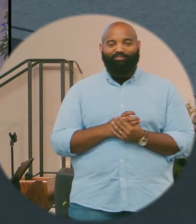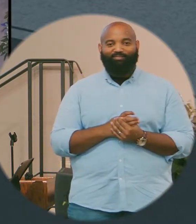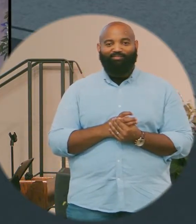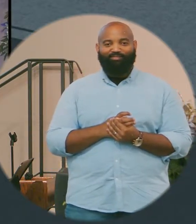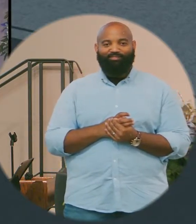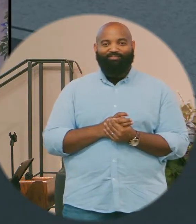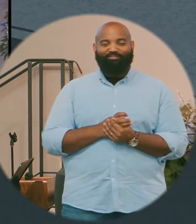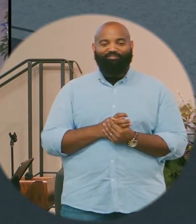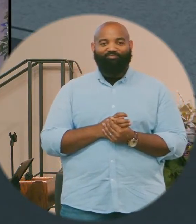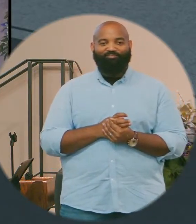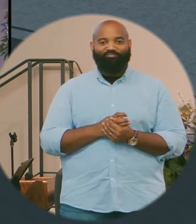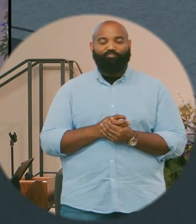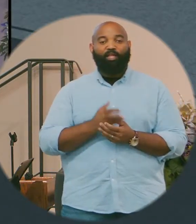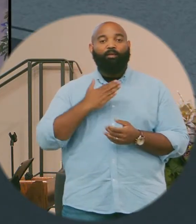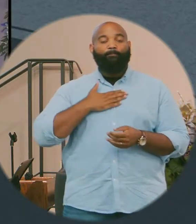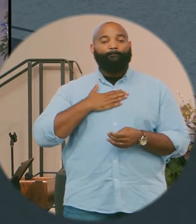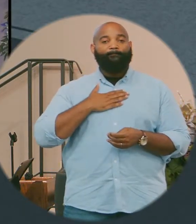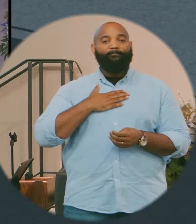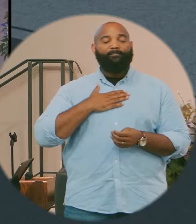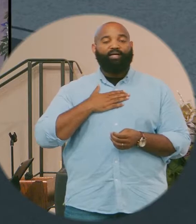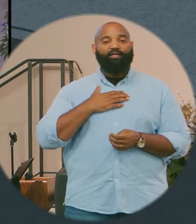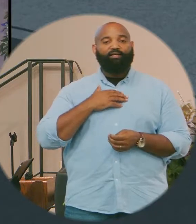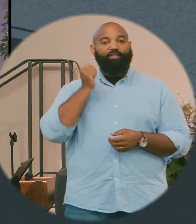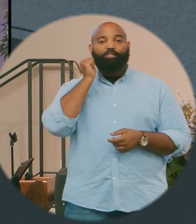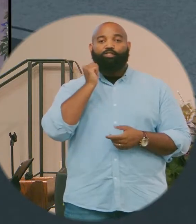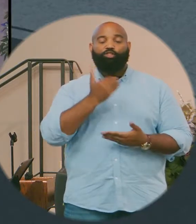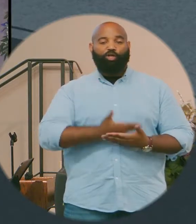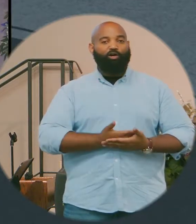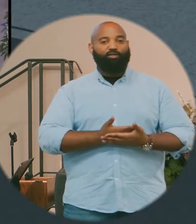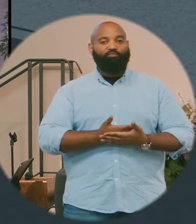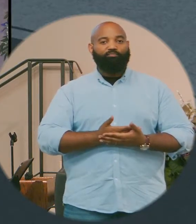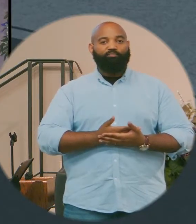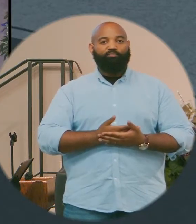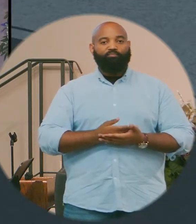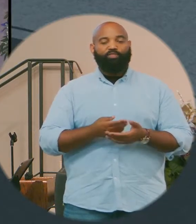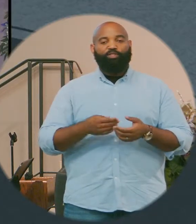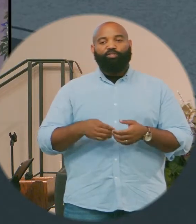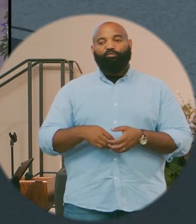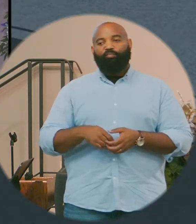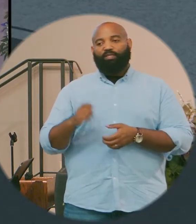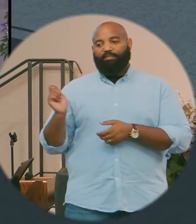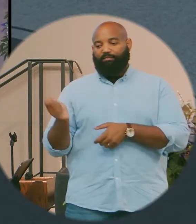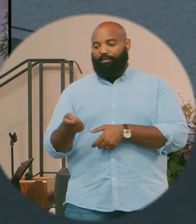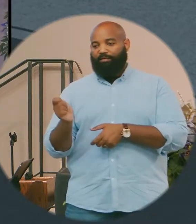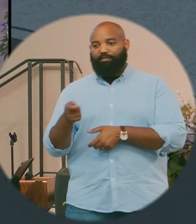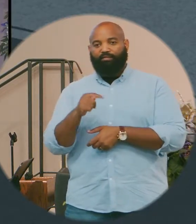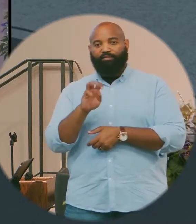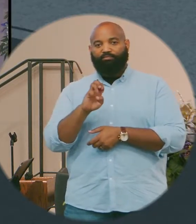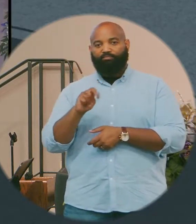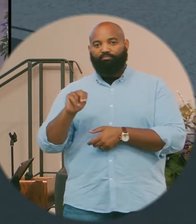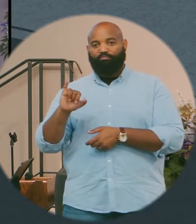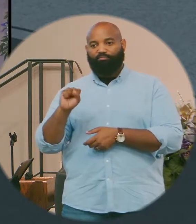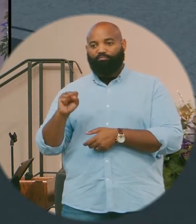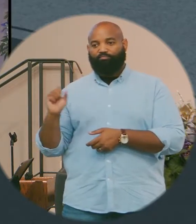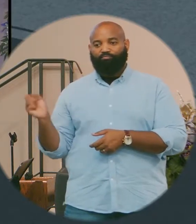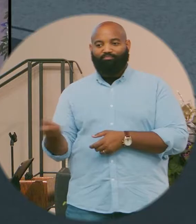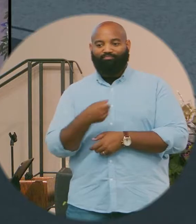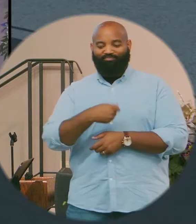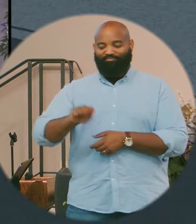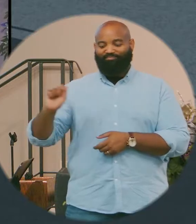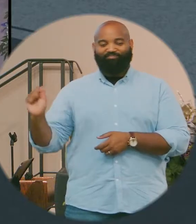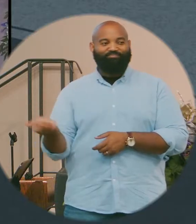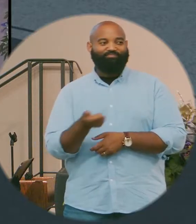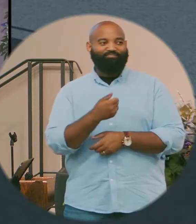close. McKinley runs, she is a phenomenal tennis player. I was telling, she got her head